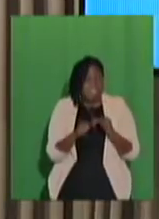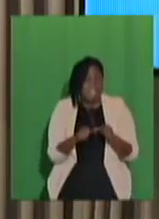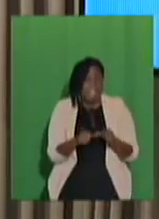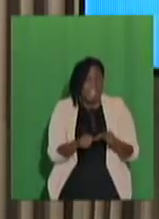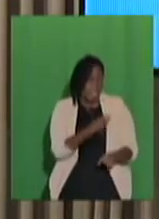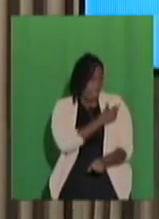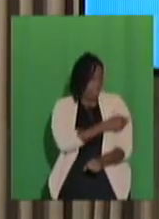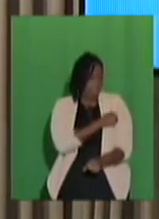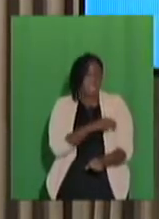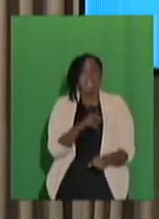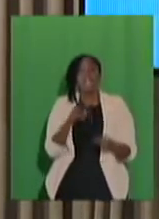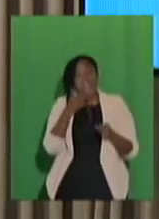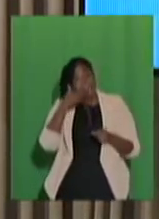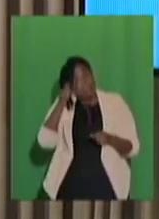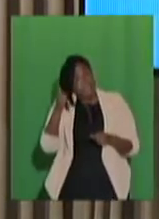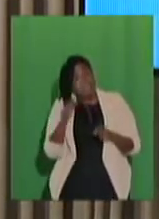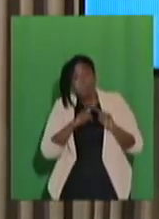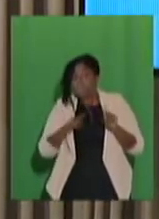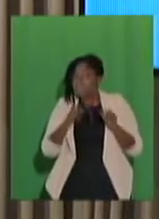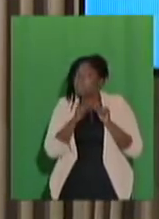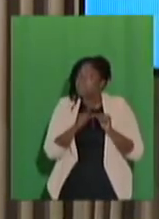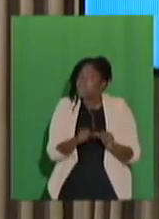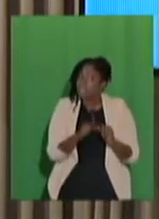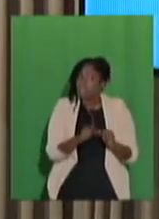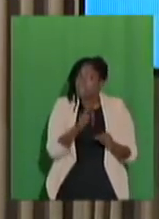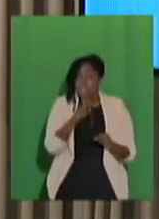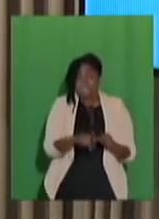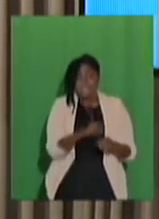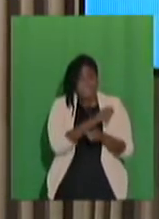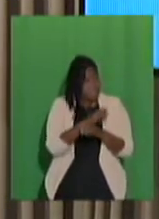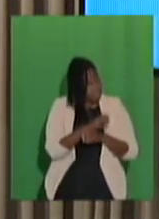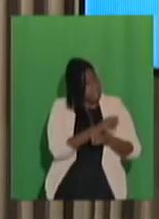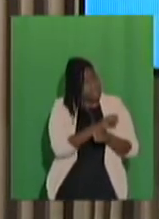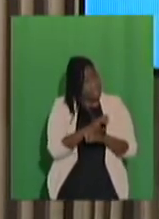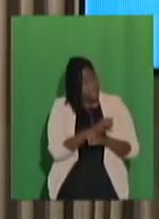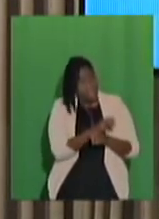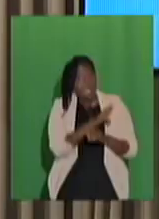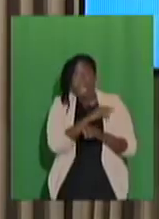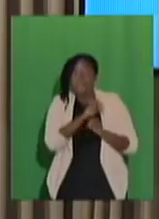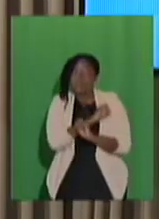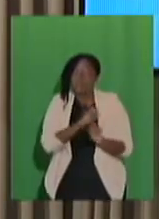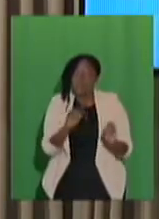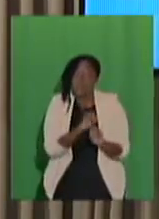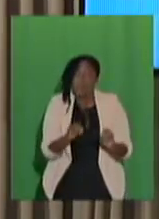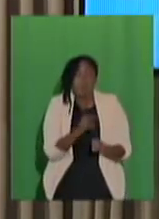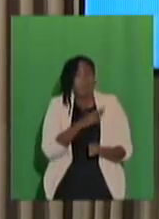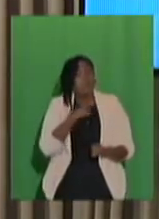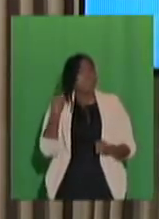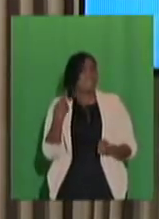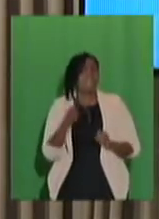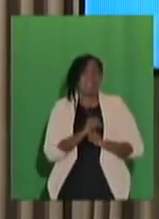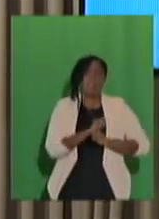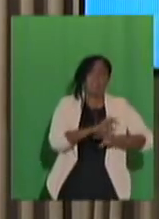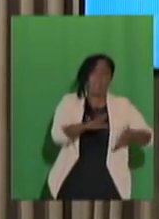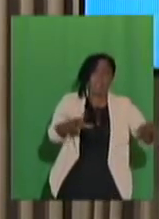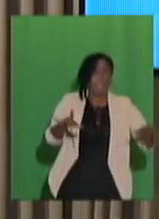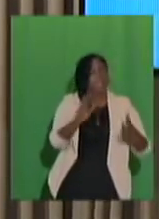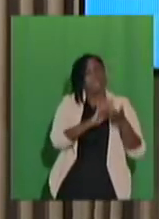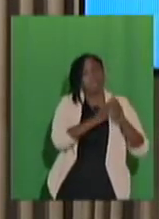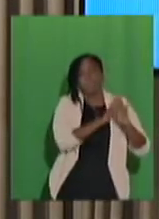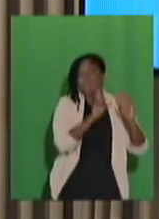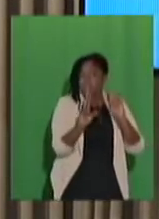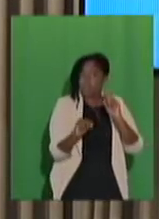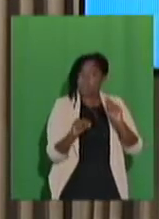the same time, making sure that there is absolutely no risk to the community. And now the chief medical officer could answer